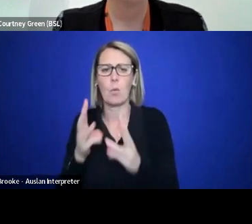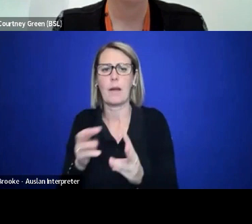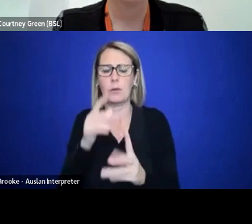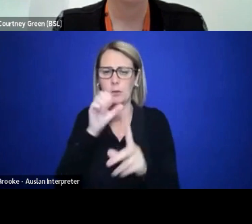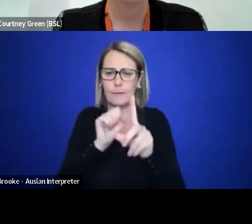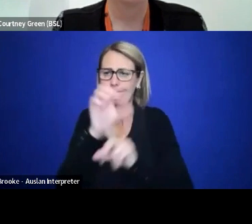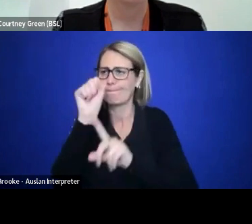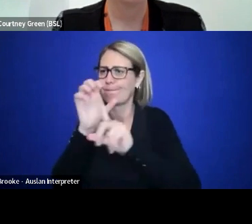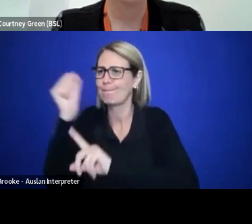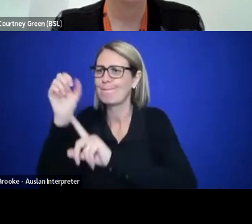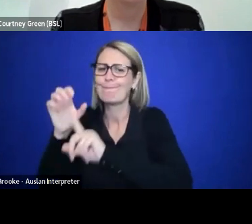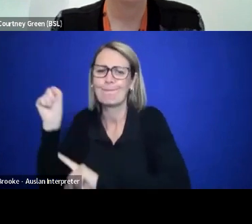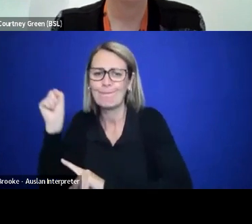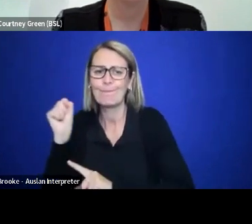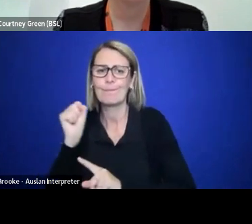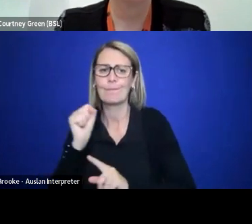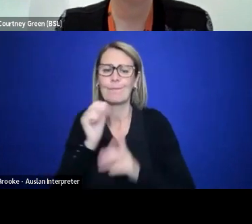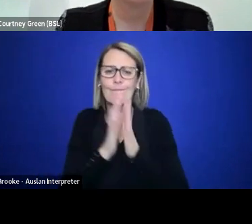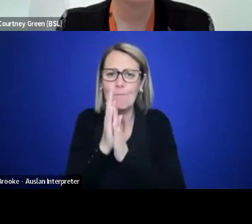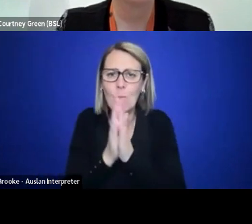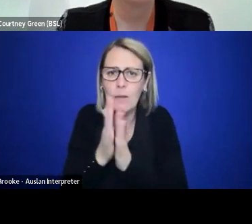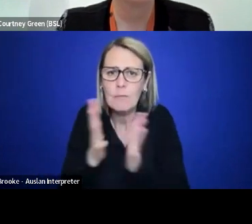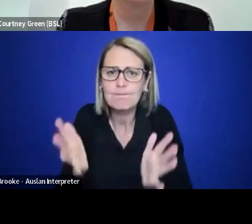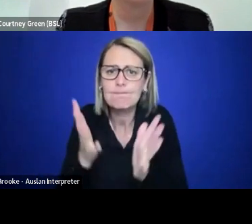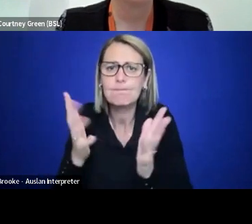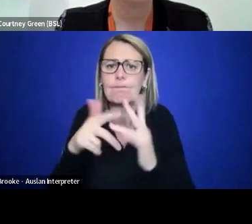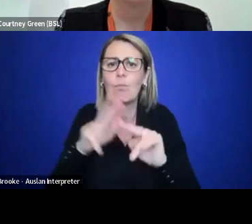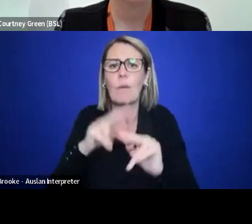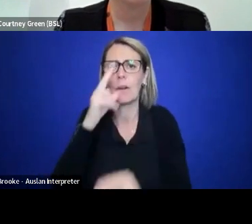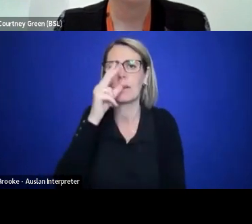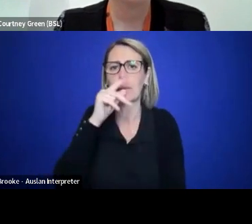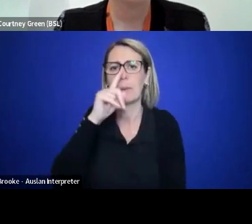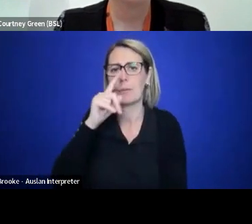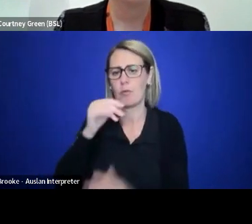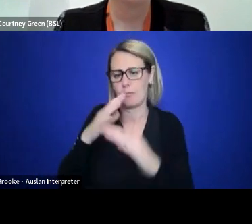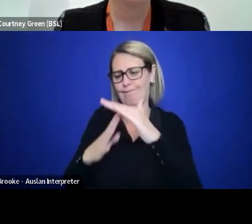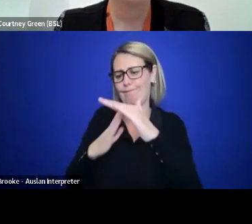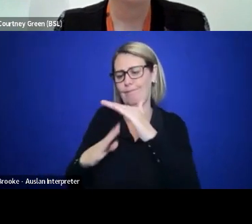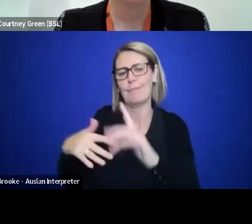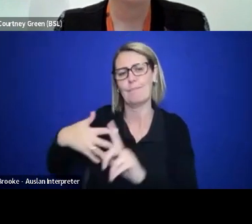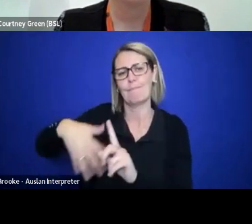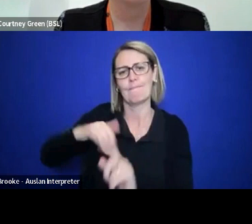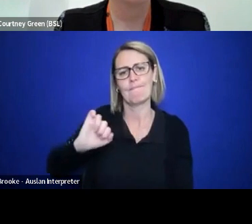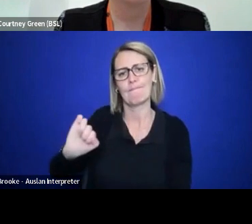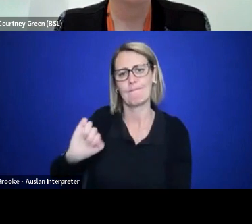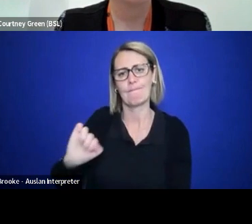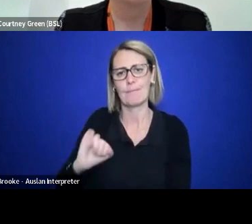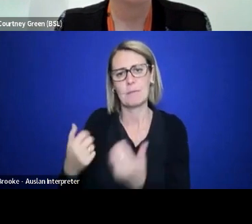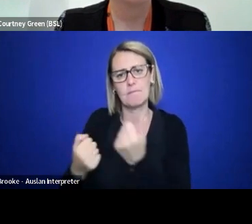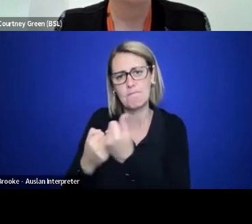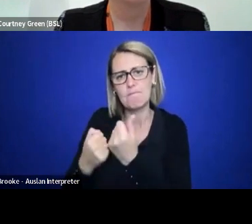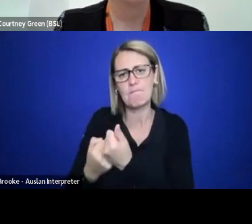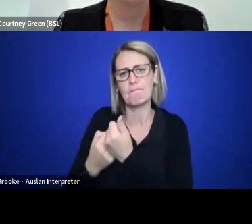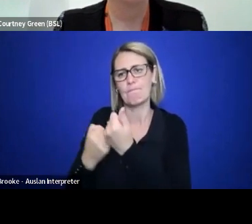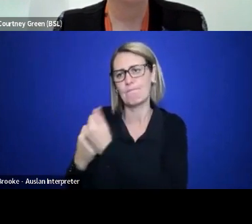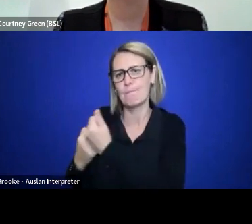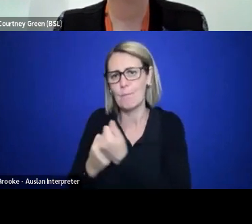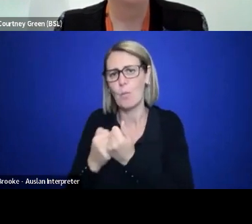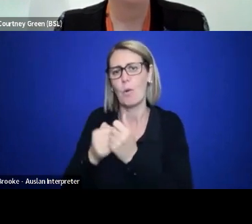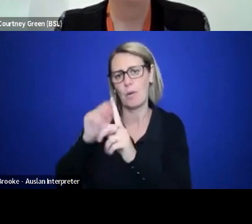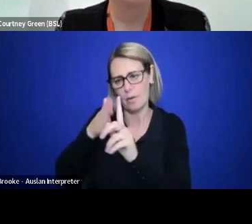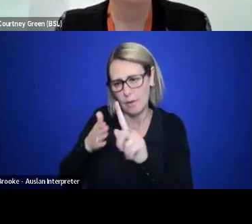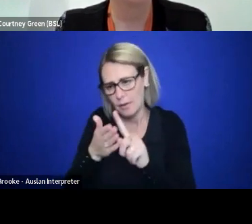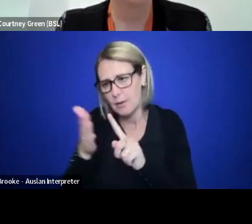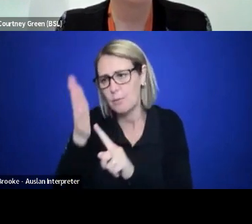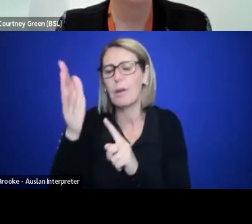potential and motivation of young people from refugee backgrounds and support them in their pathway and